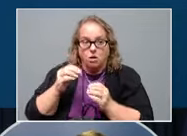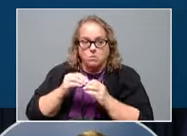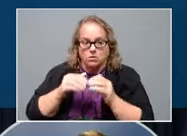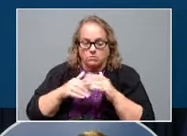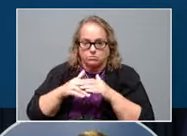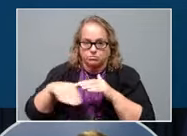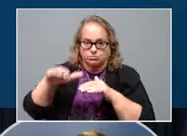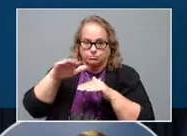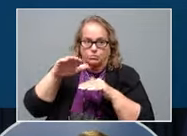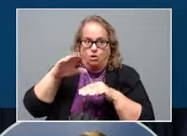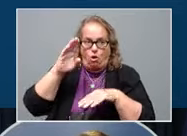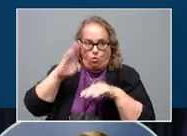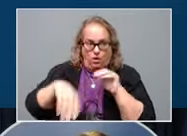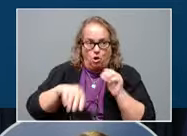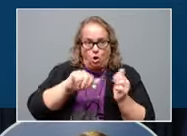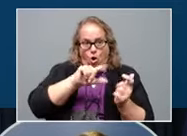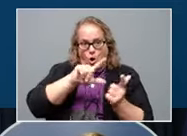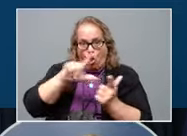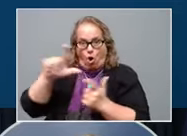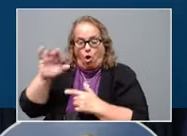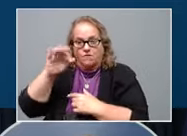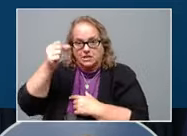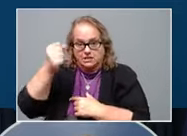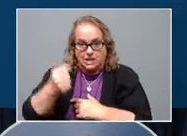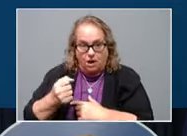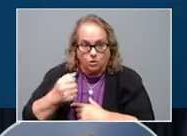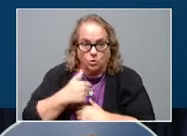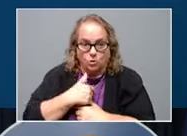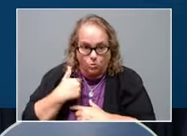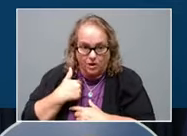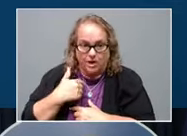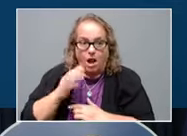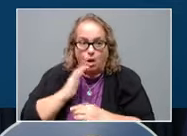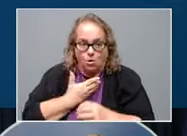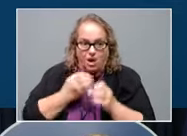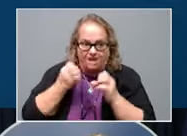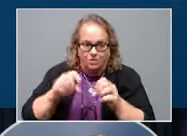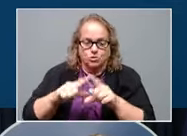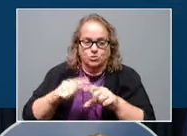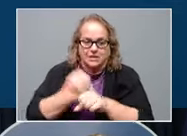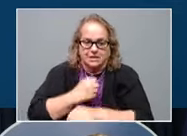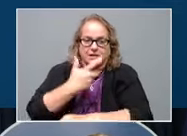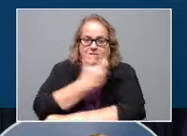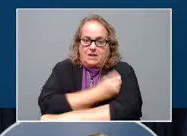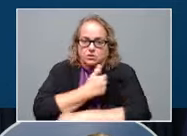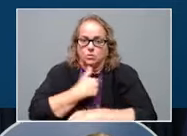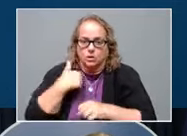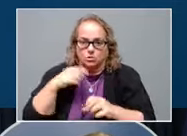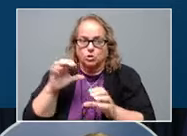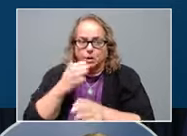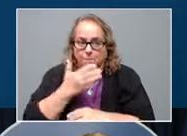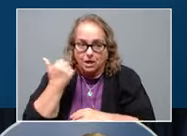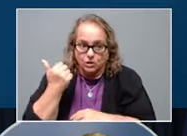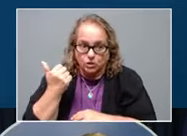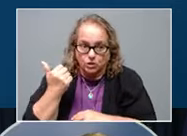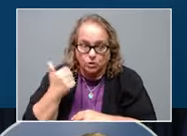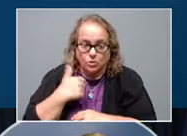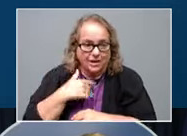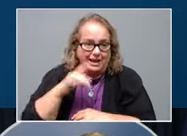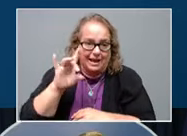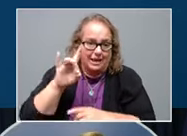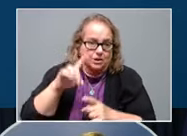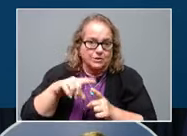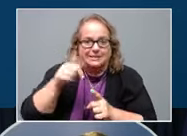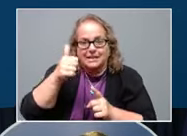virtually all of the South in our efforts to get vaccinated. In fact, we're 8, even 10 points